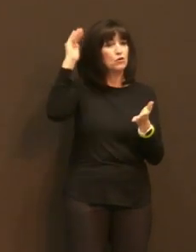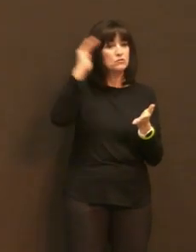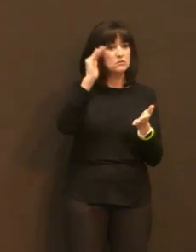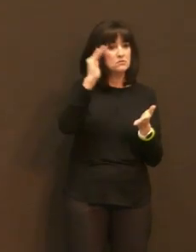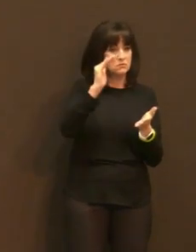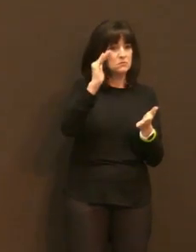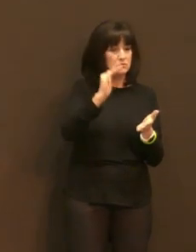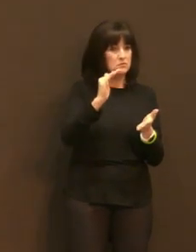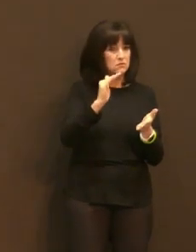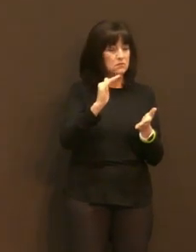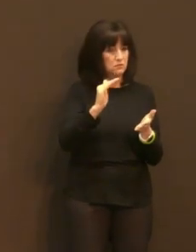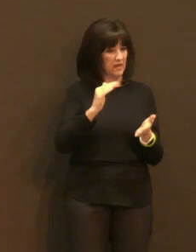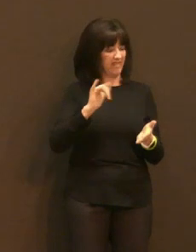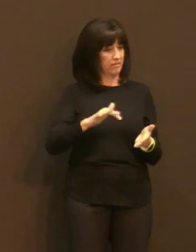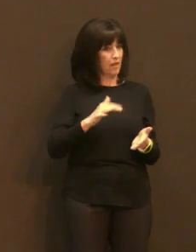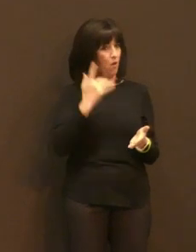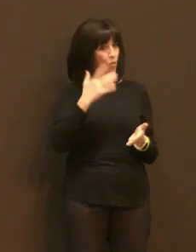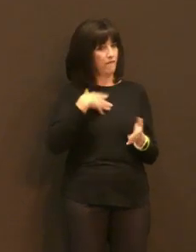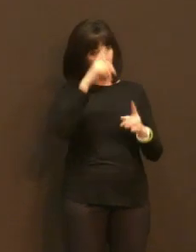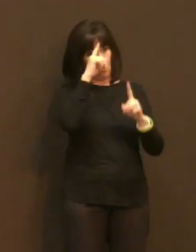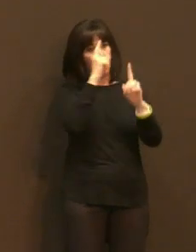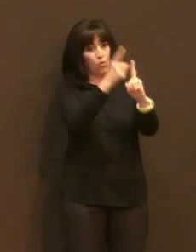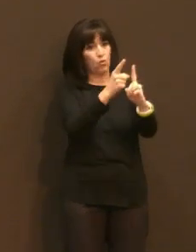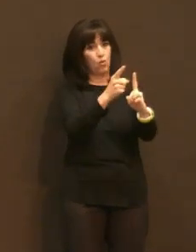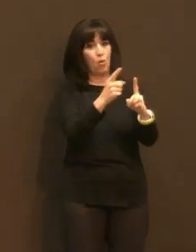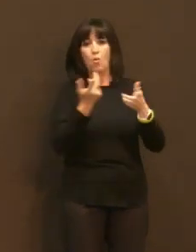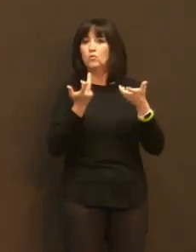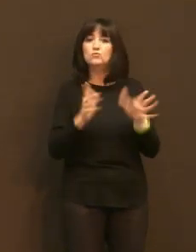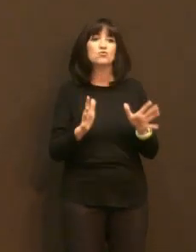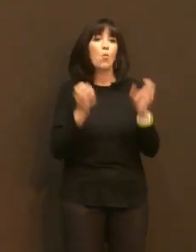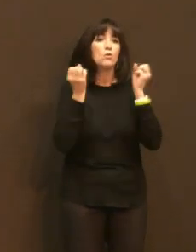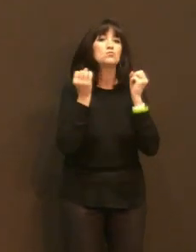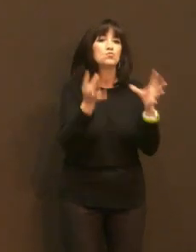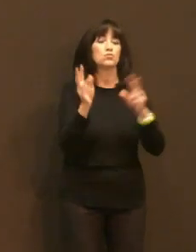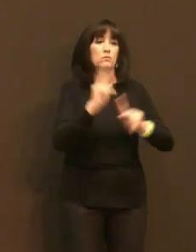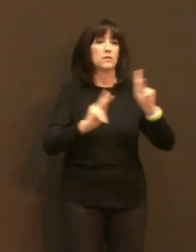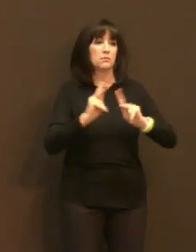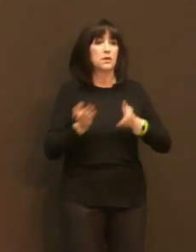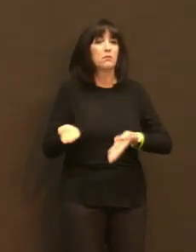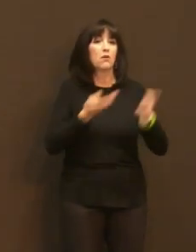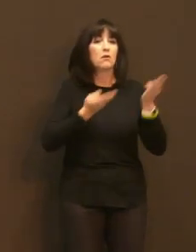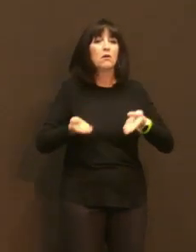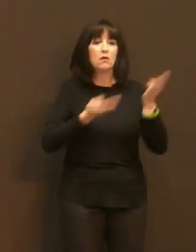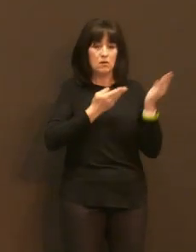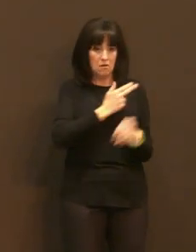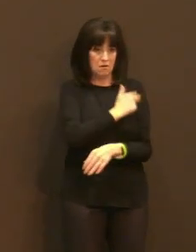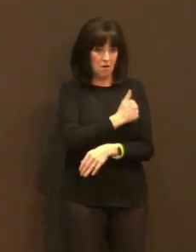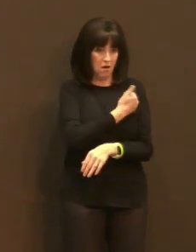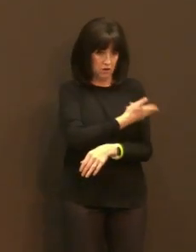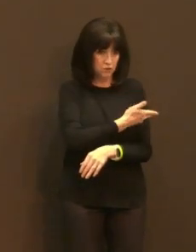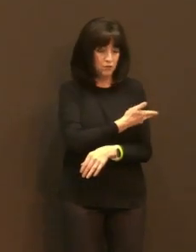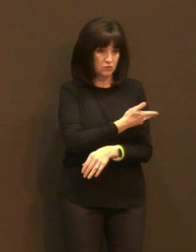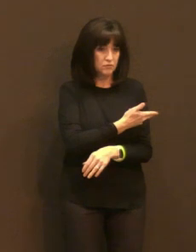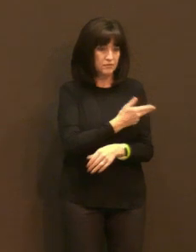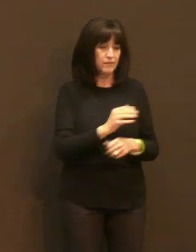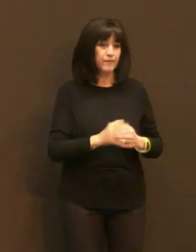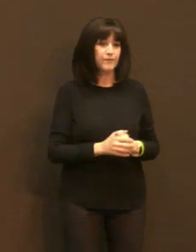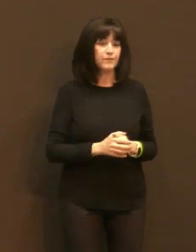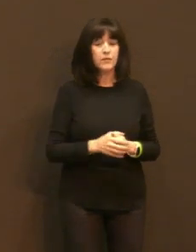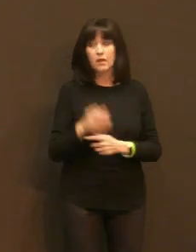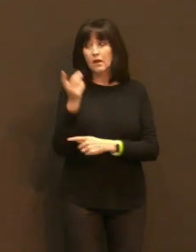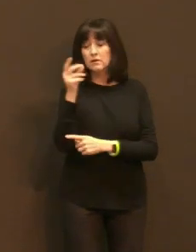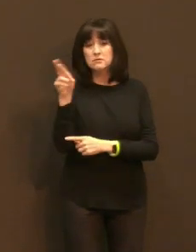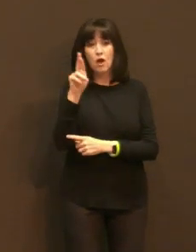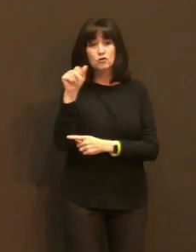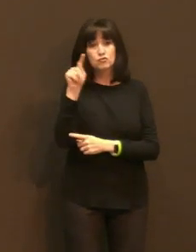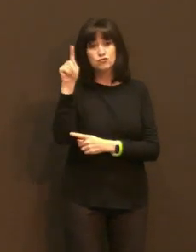it's manageable. We know that's kind of was one of our key goals. The hospitals are managing at this time. We are concerned, as Dr. Rattay just